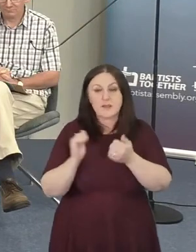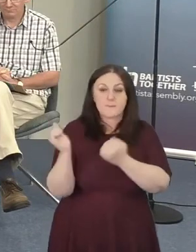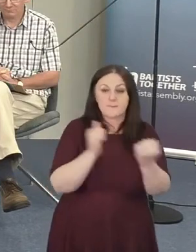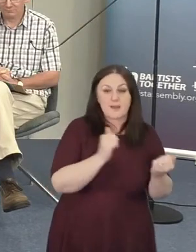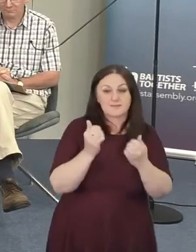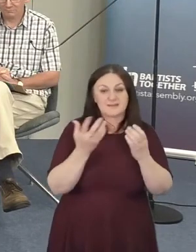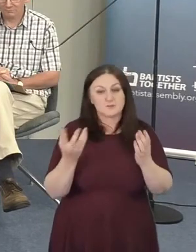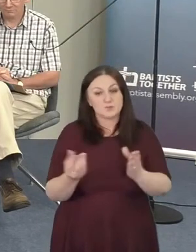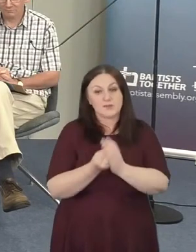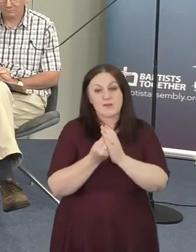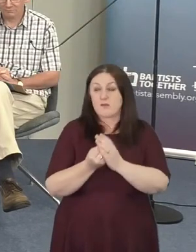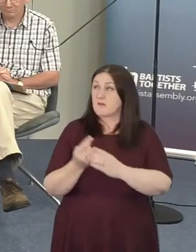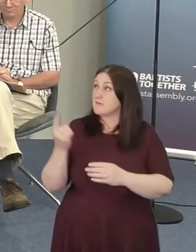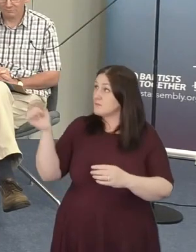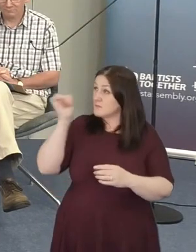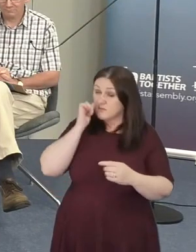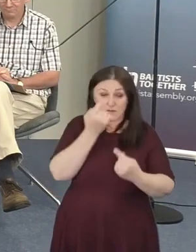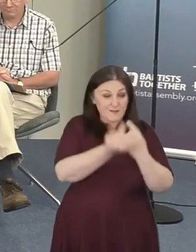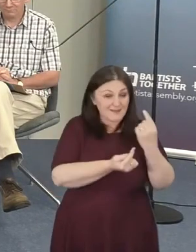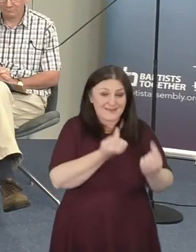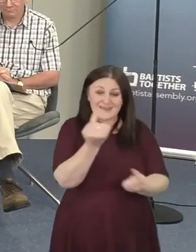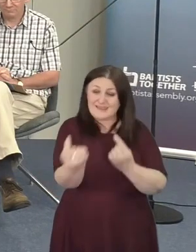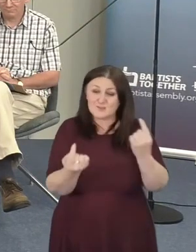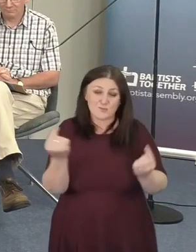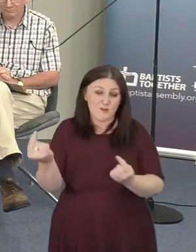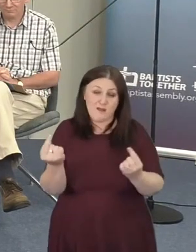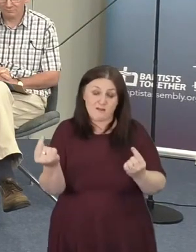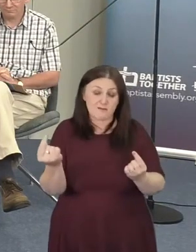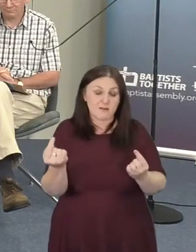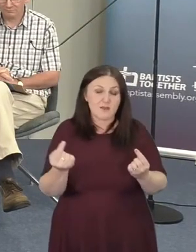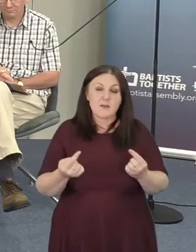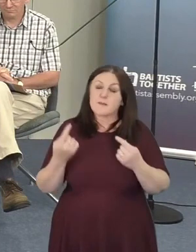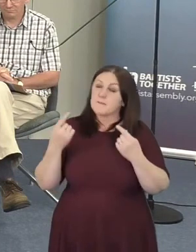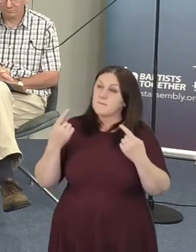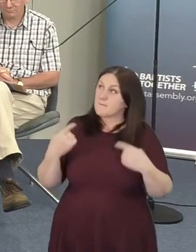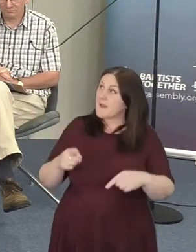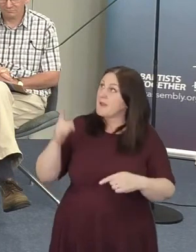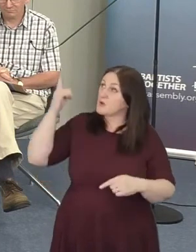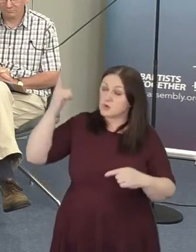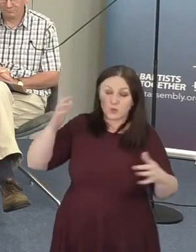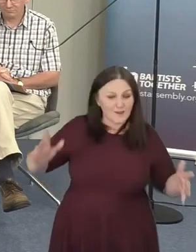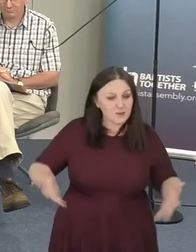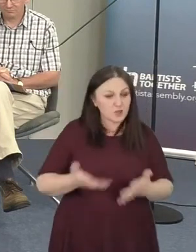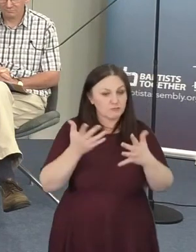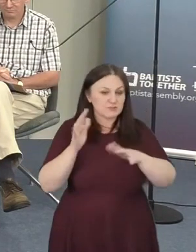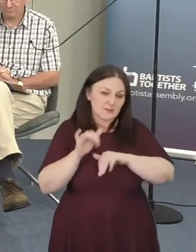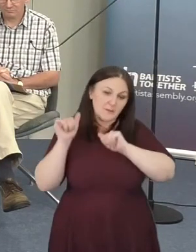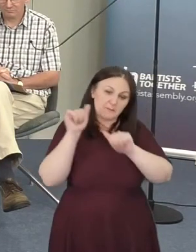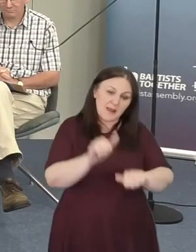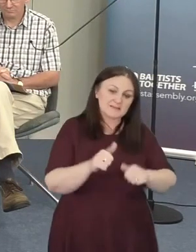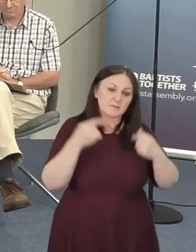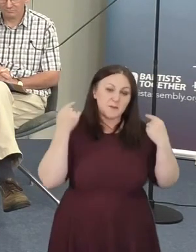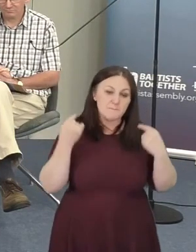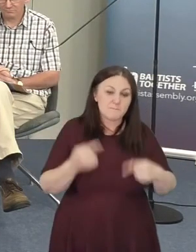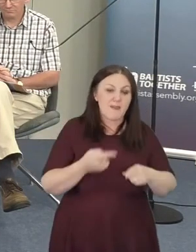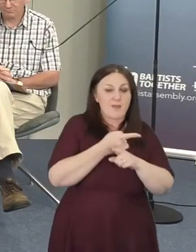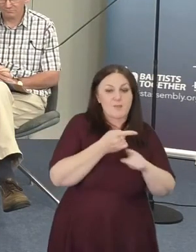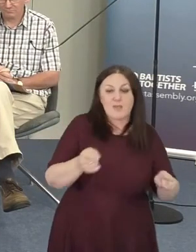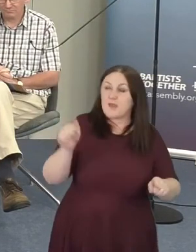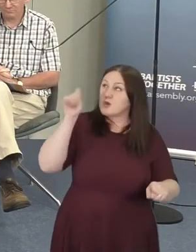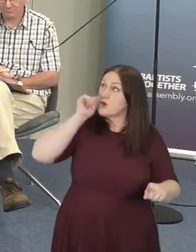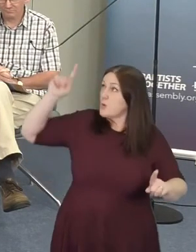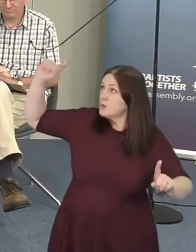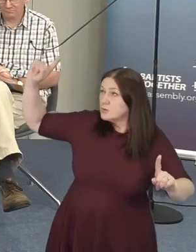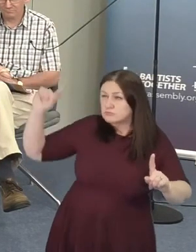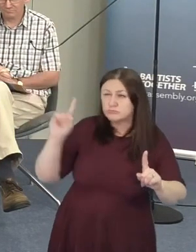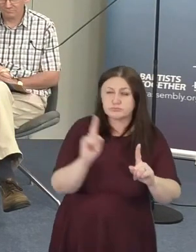Would you encourage and bless each one and would they know your presence close to them. Lord in all